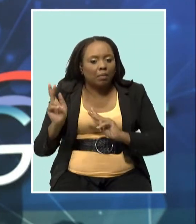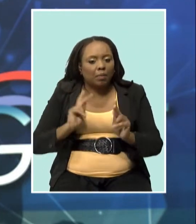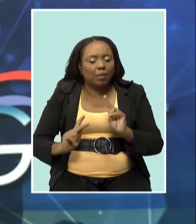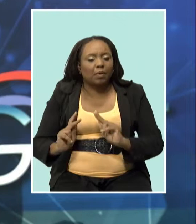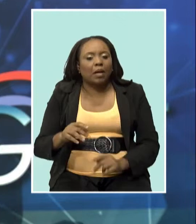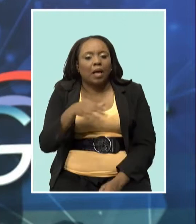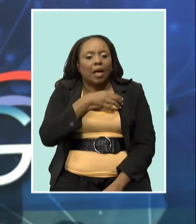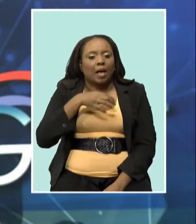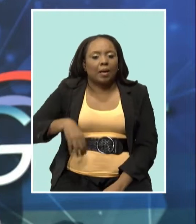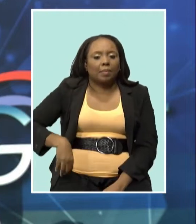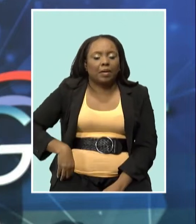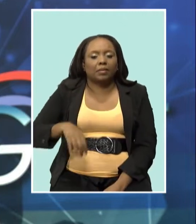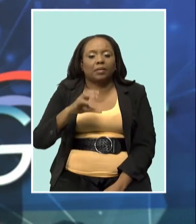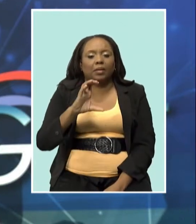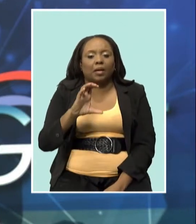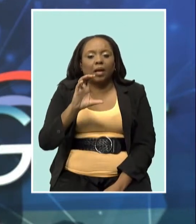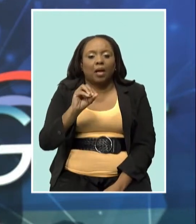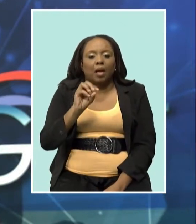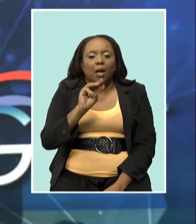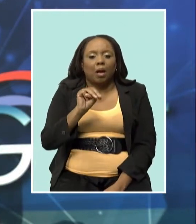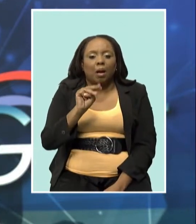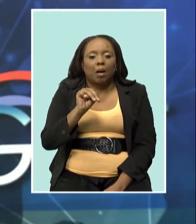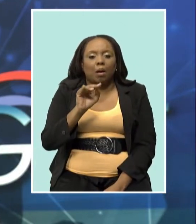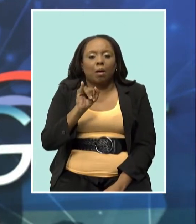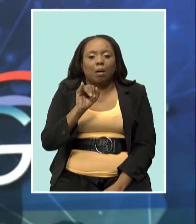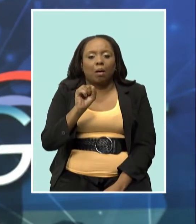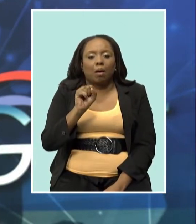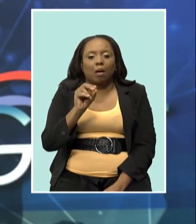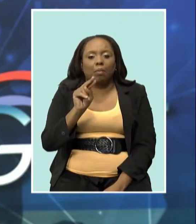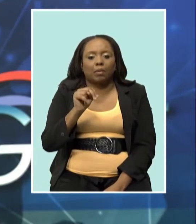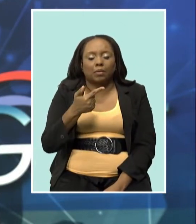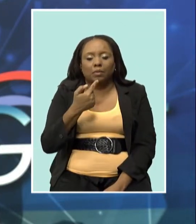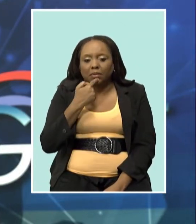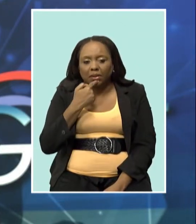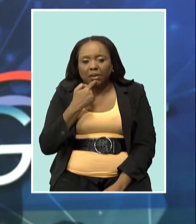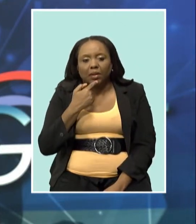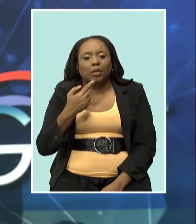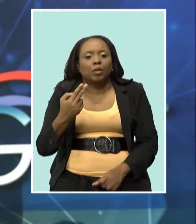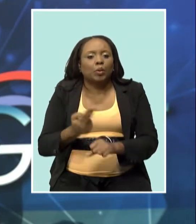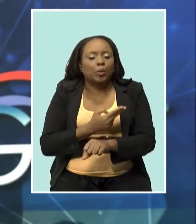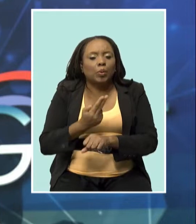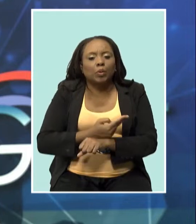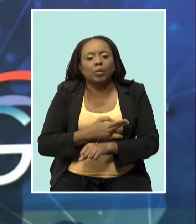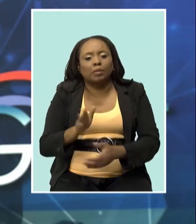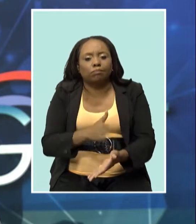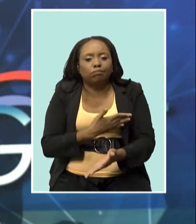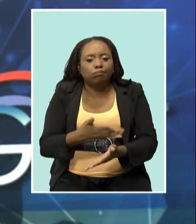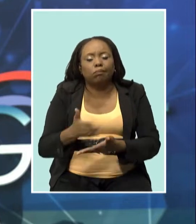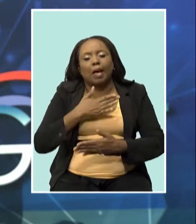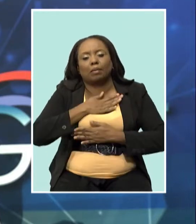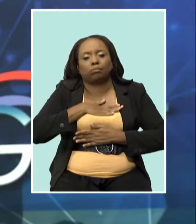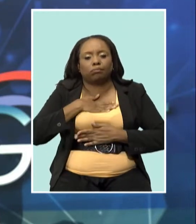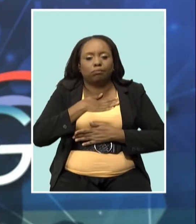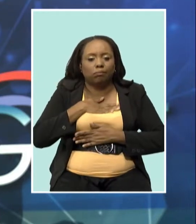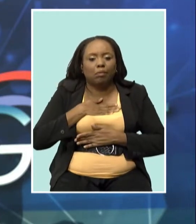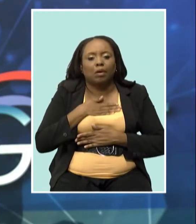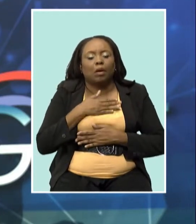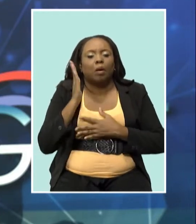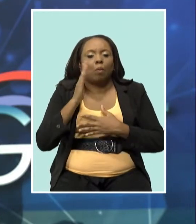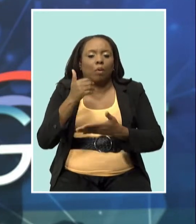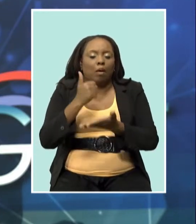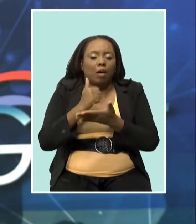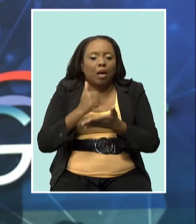figures from the Ministry of Health and Wellness. 295 cases were also recorded after 1,864